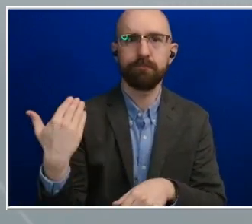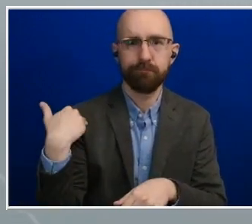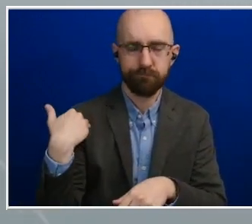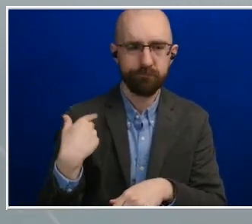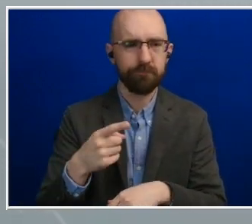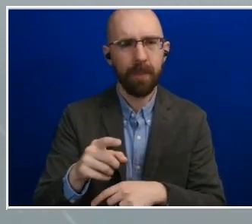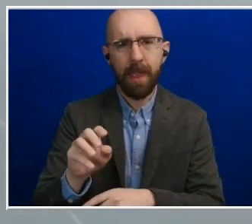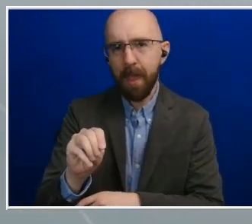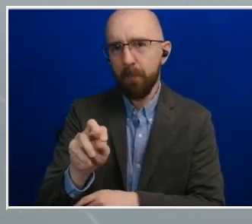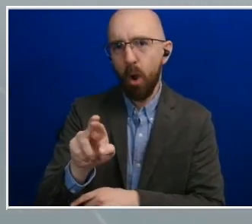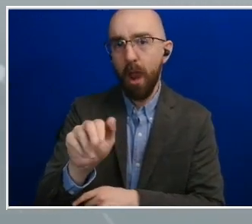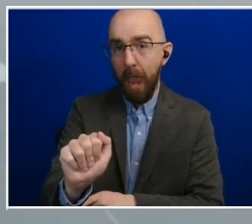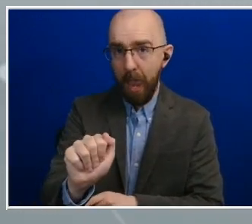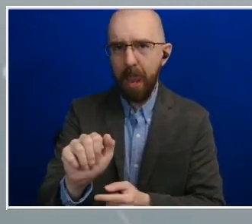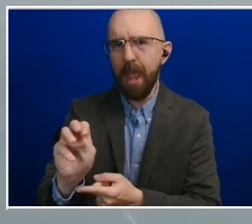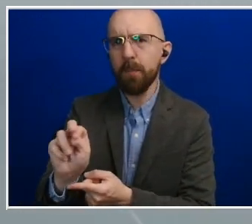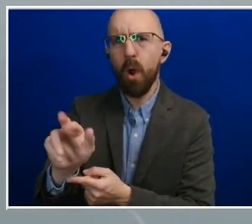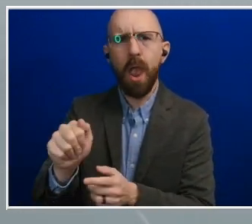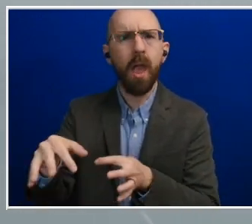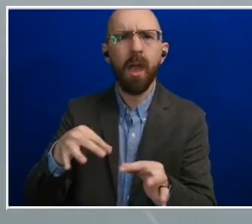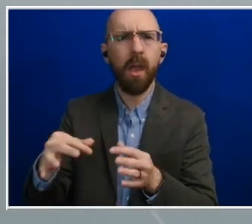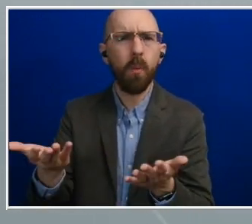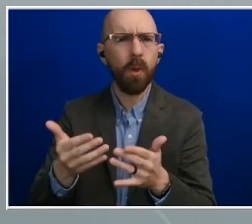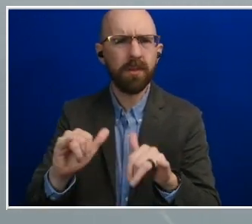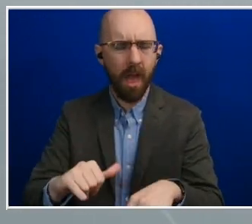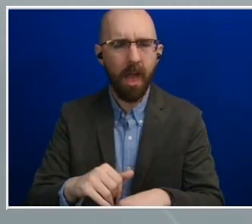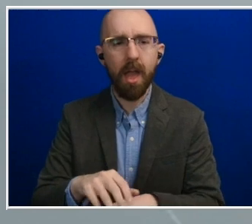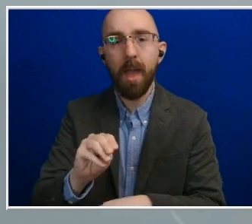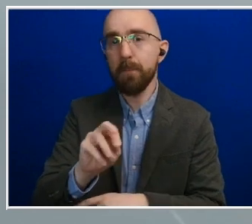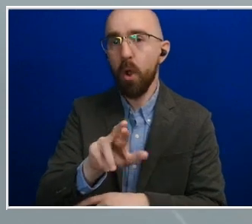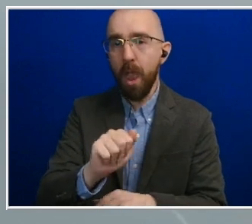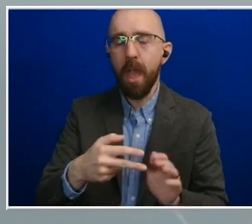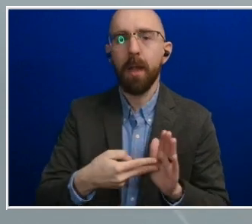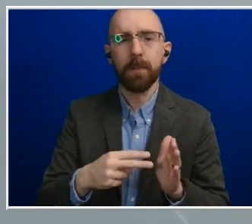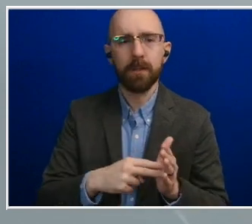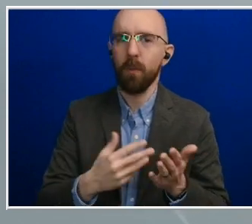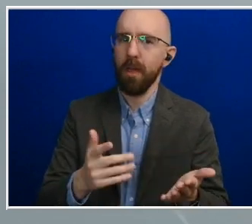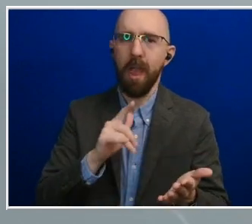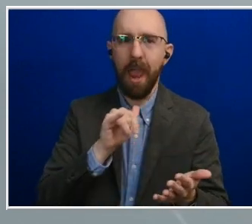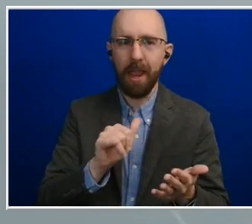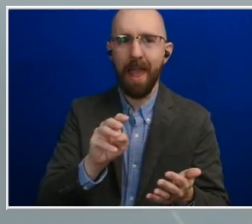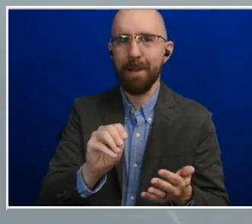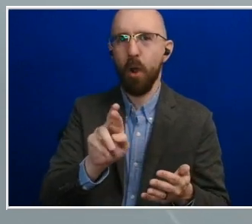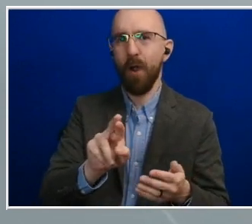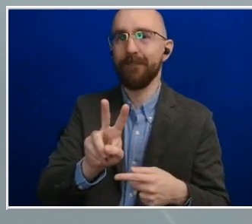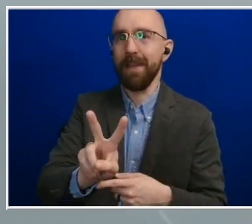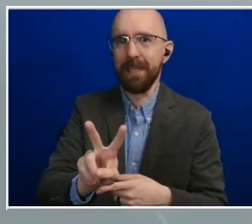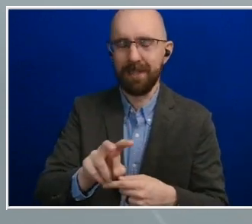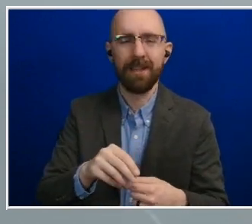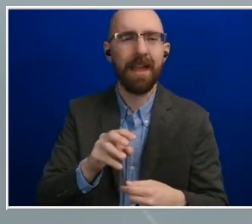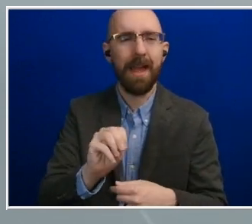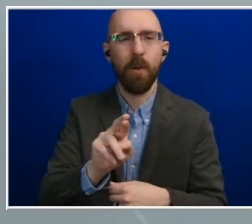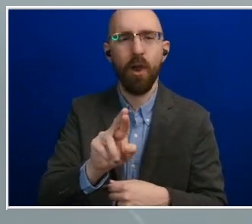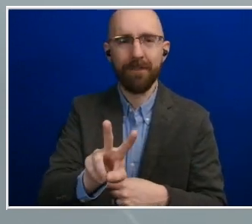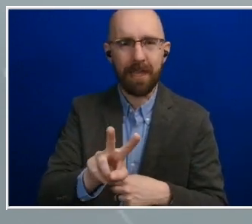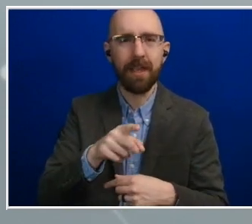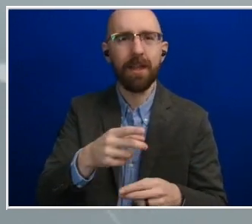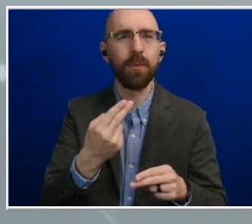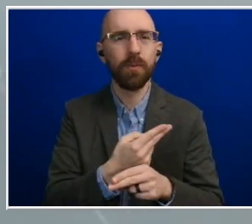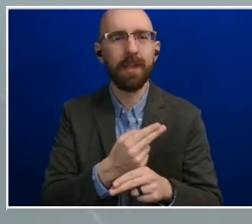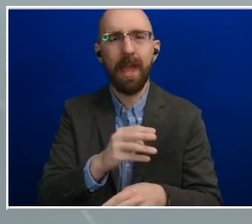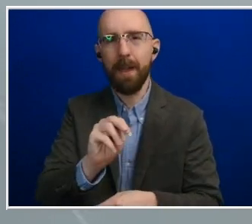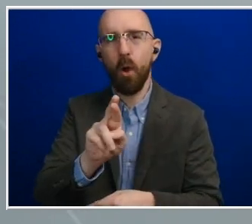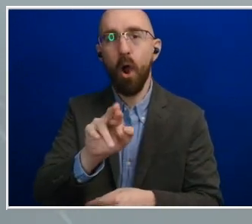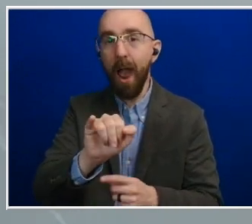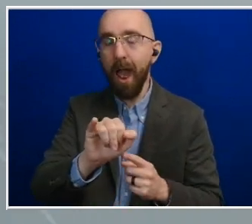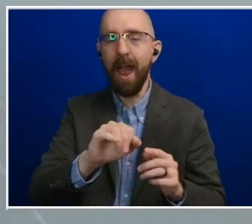what's an MRA? And MRA is, well, it's actually an MRV. So an MRV is using MRI imaging to look at